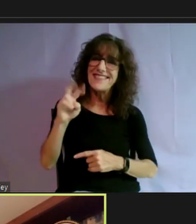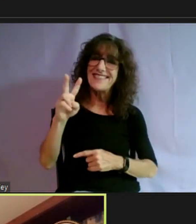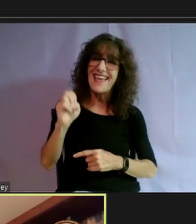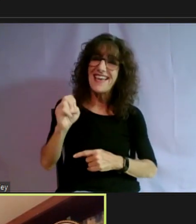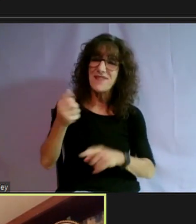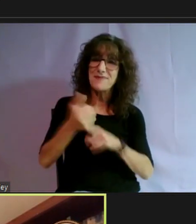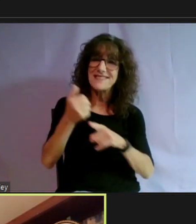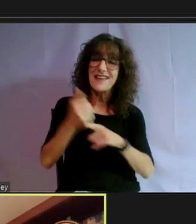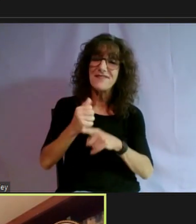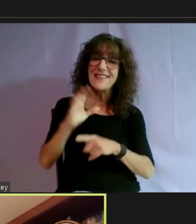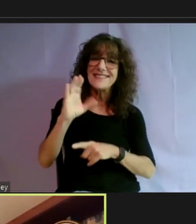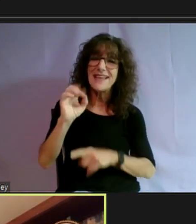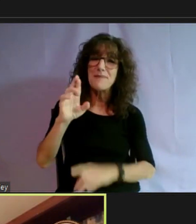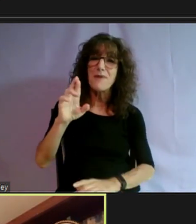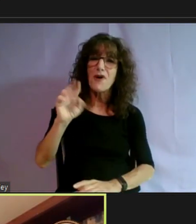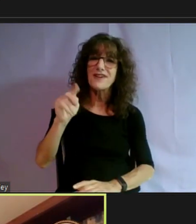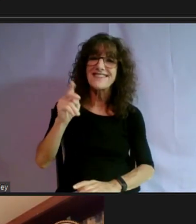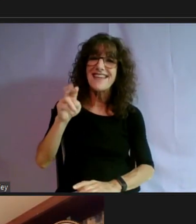bars, but.